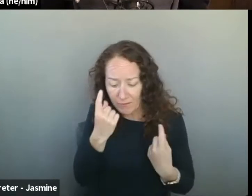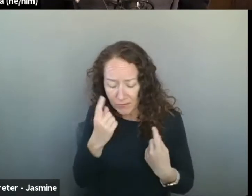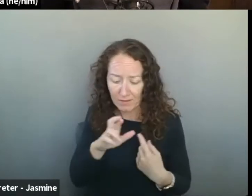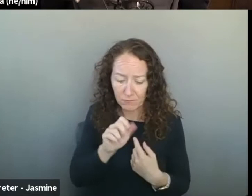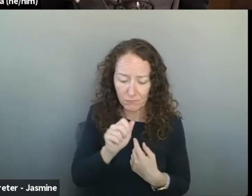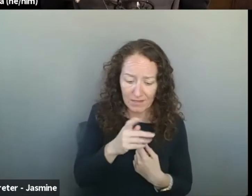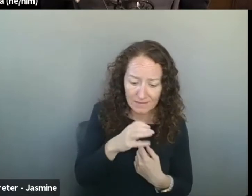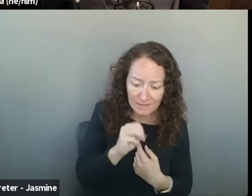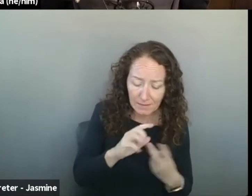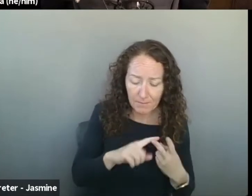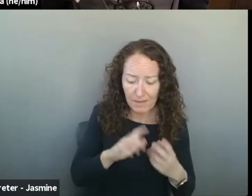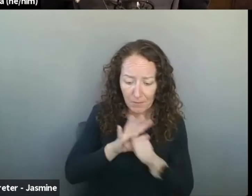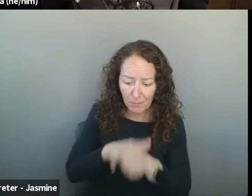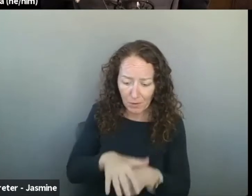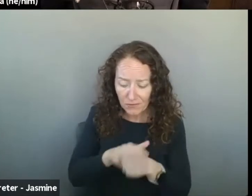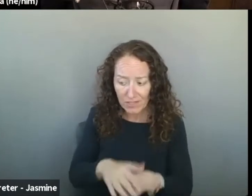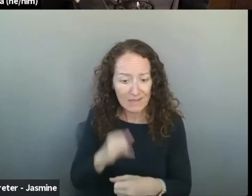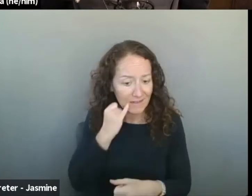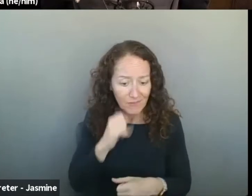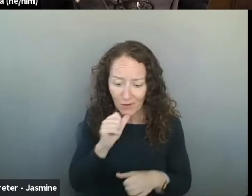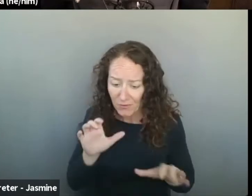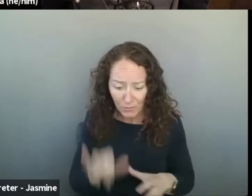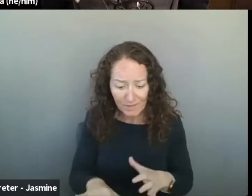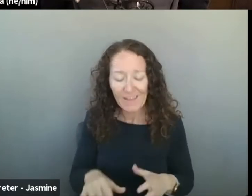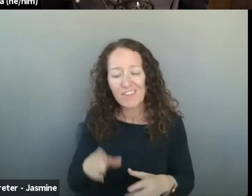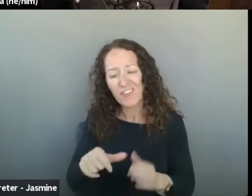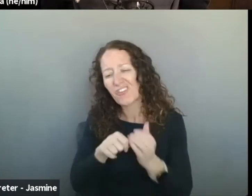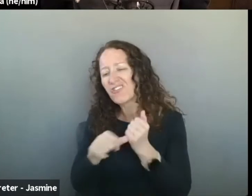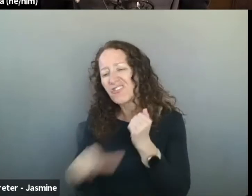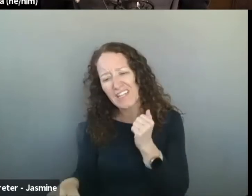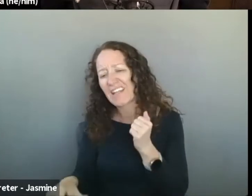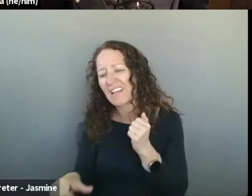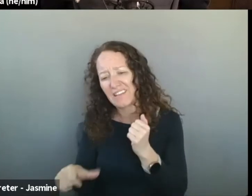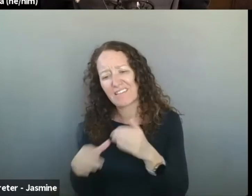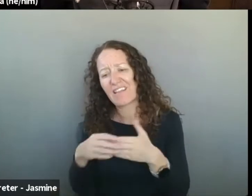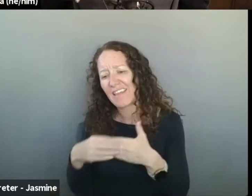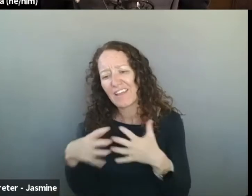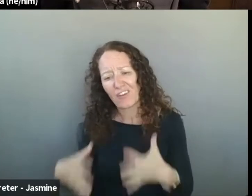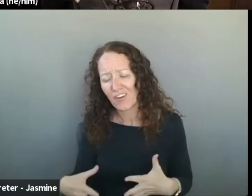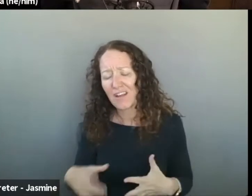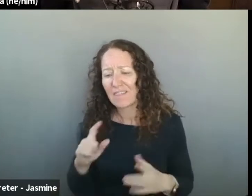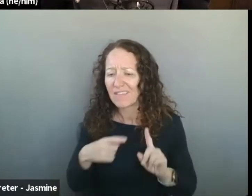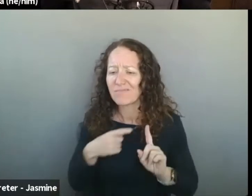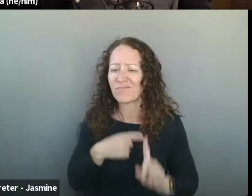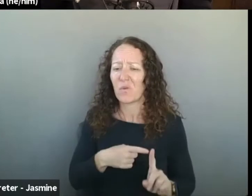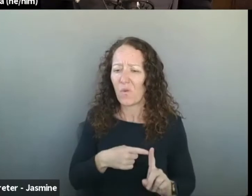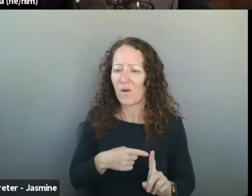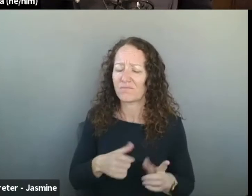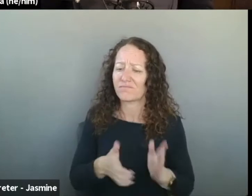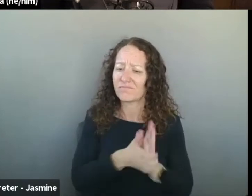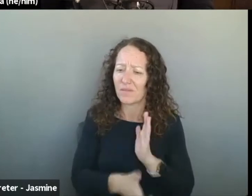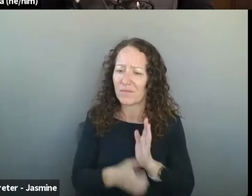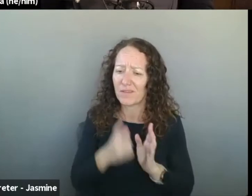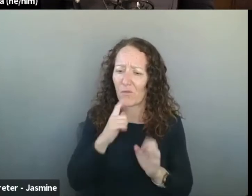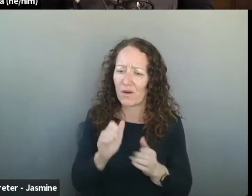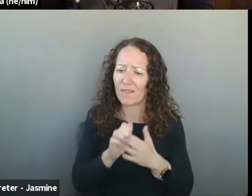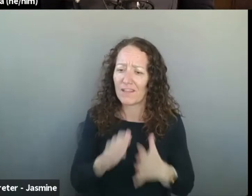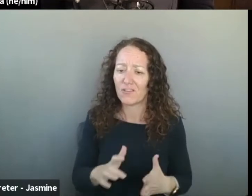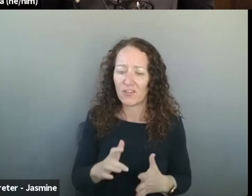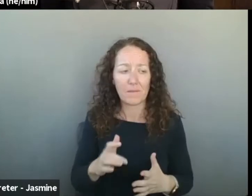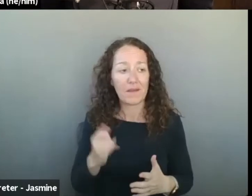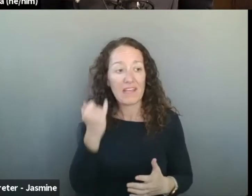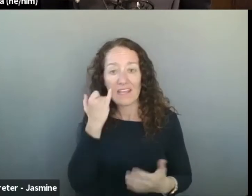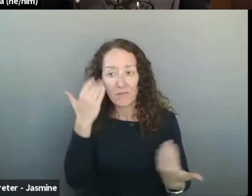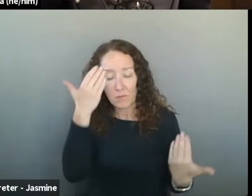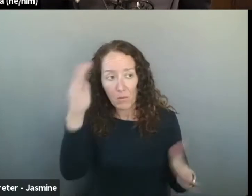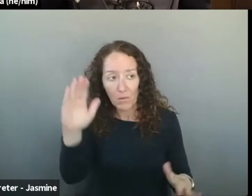shitty leader. This is a core leadership competency. How else are you going to know how to make decisions and weigh options? Like